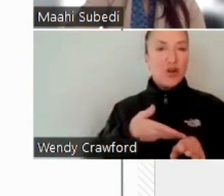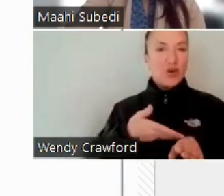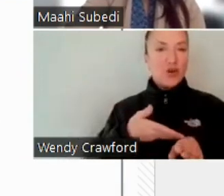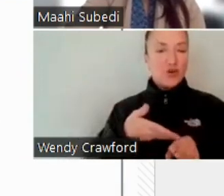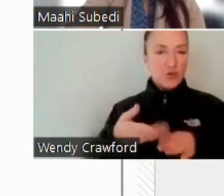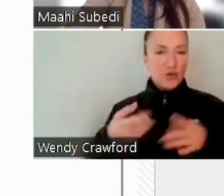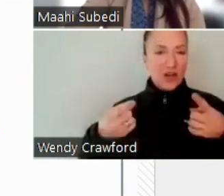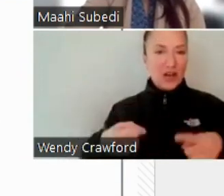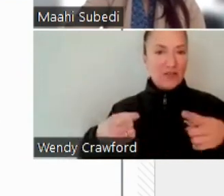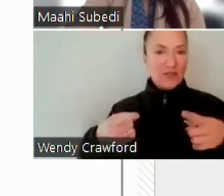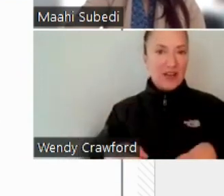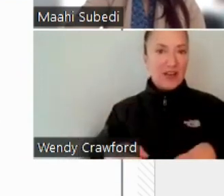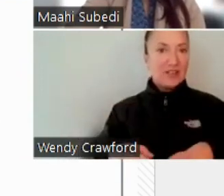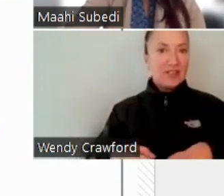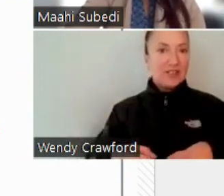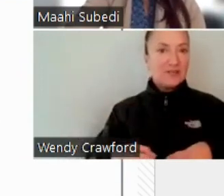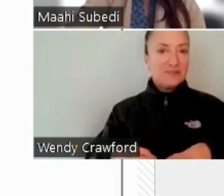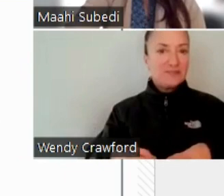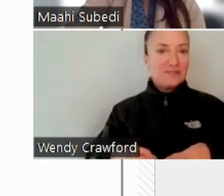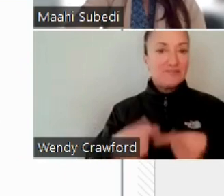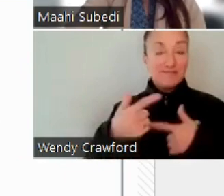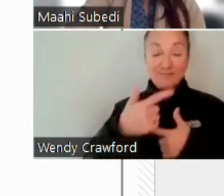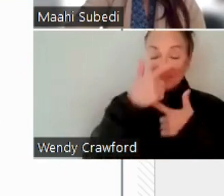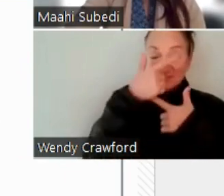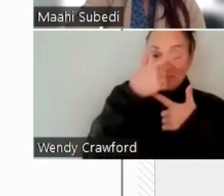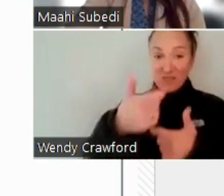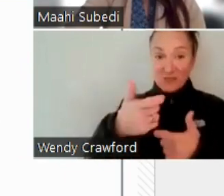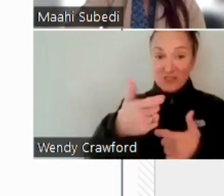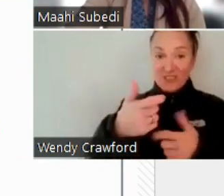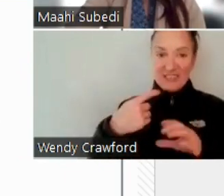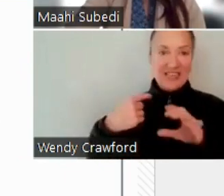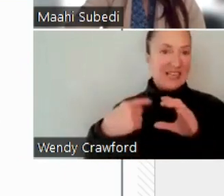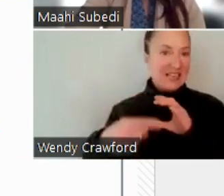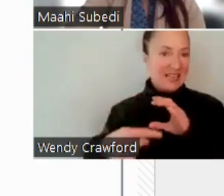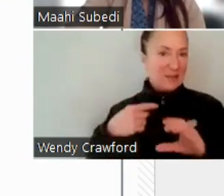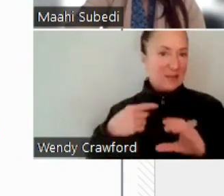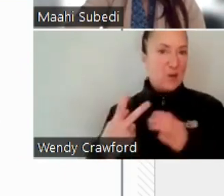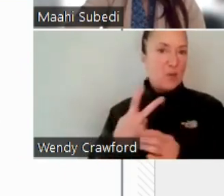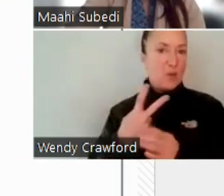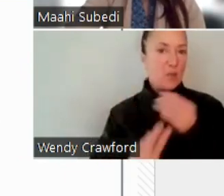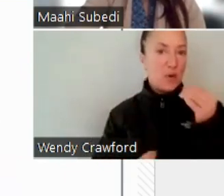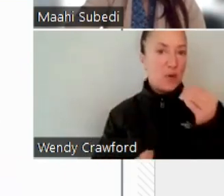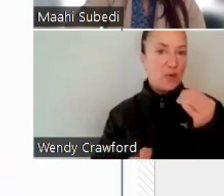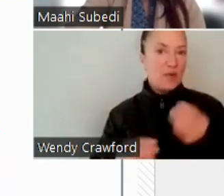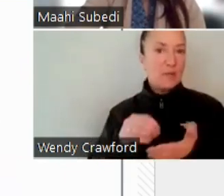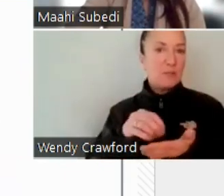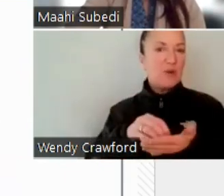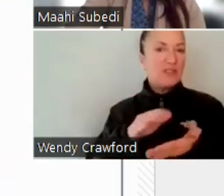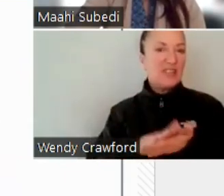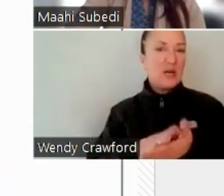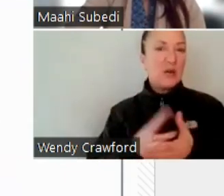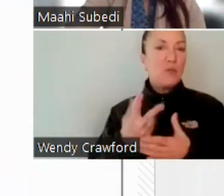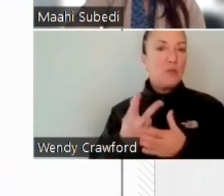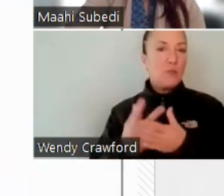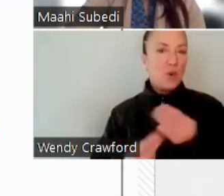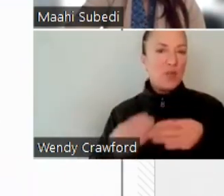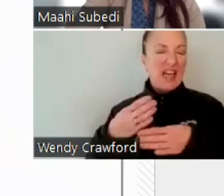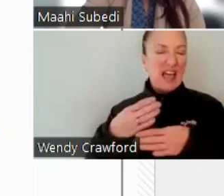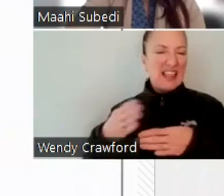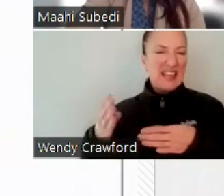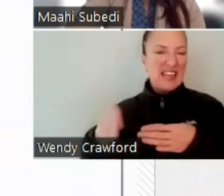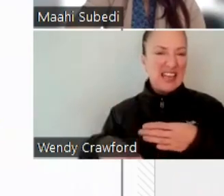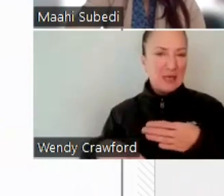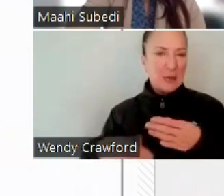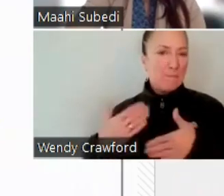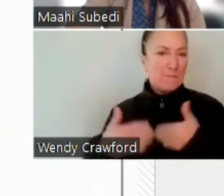who are putting their information. Please put the interested and your email, and I'll mention it again at the end. You can continue to do so. I'm going to move through